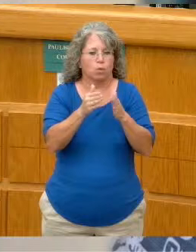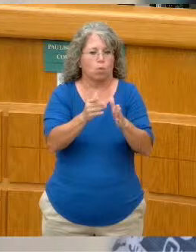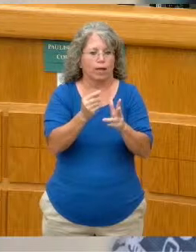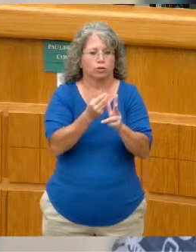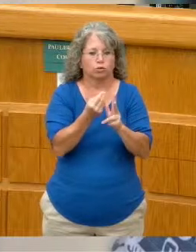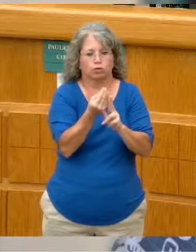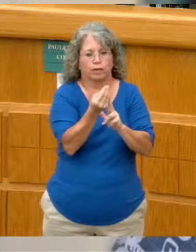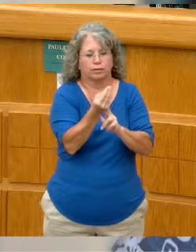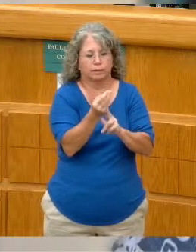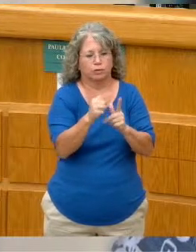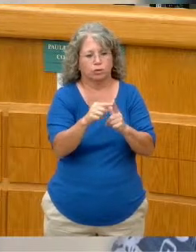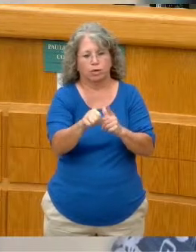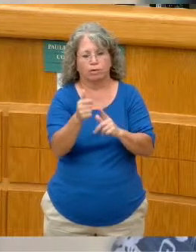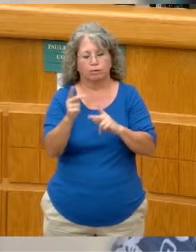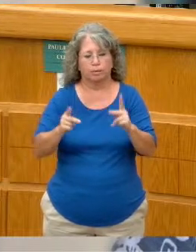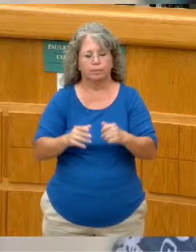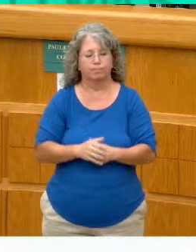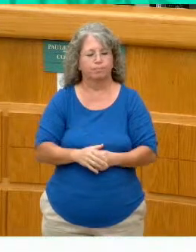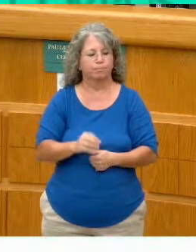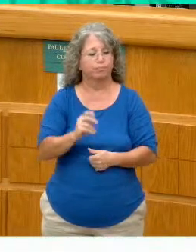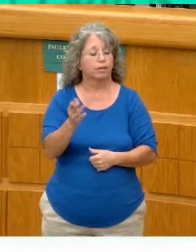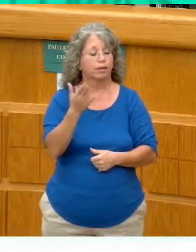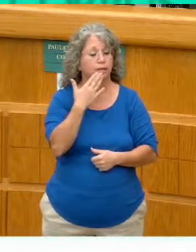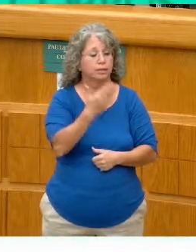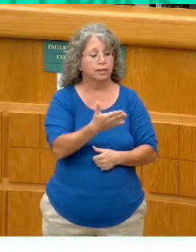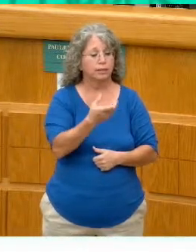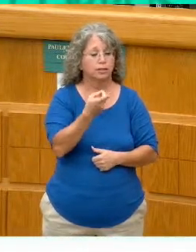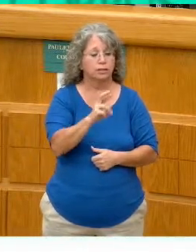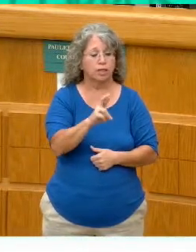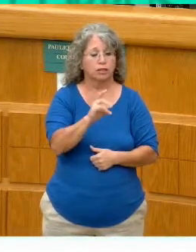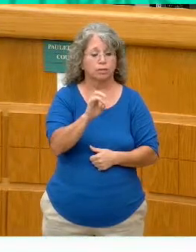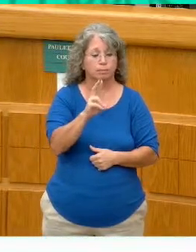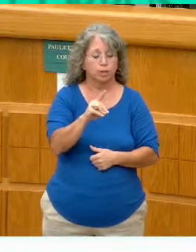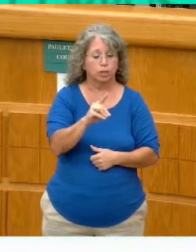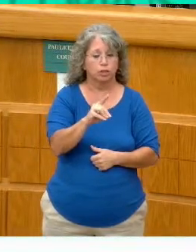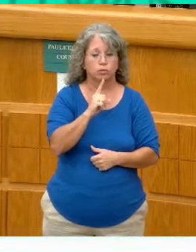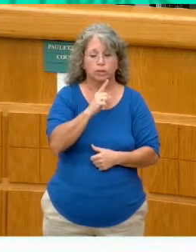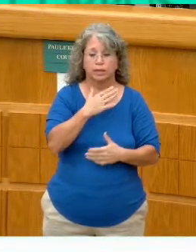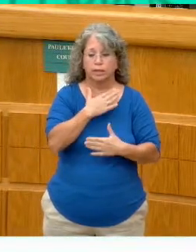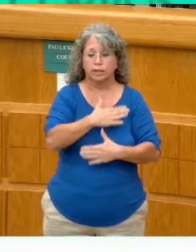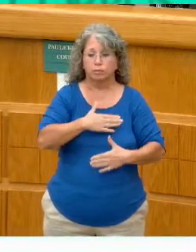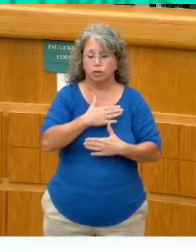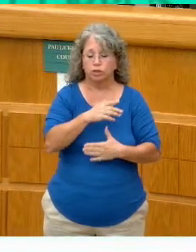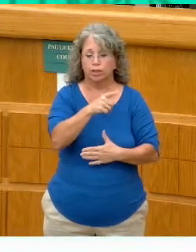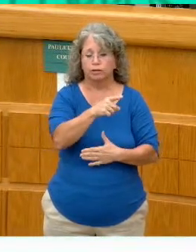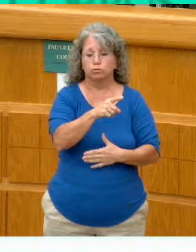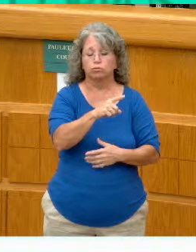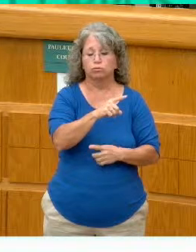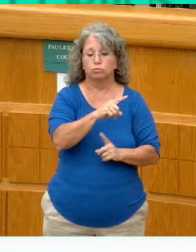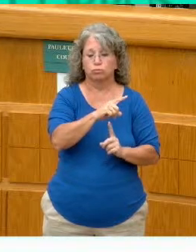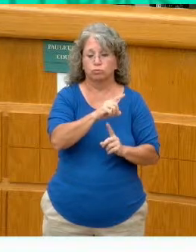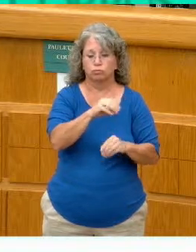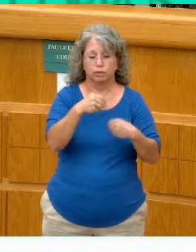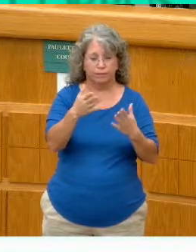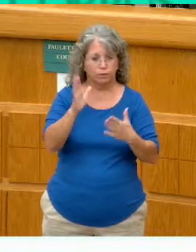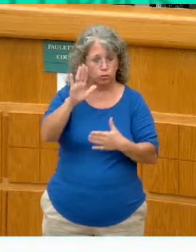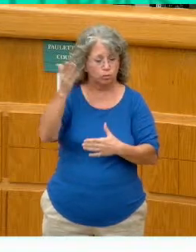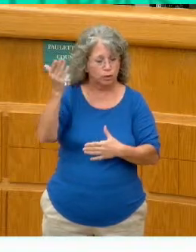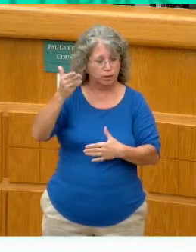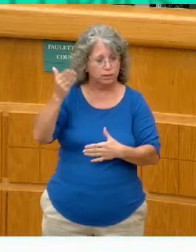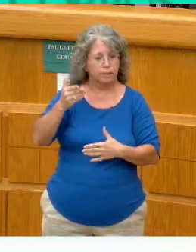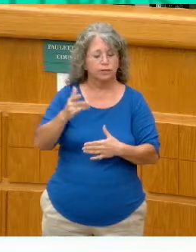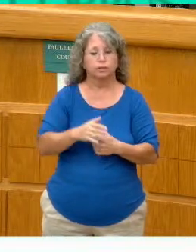Hey, thank you, Dr. Burden, and I really appreciate you coming out and giving your